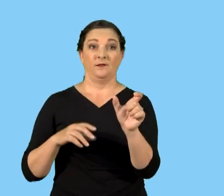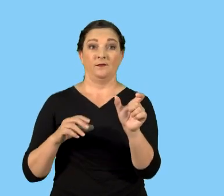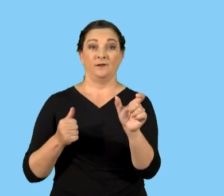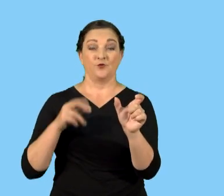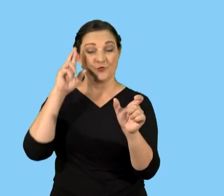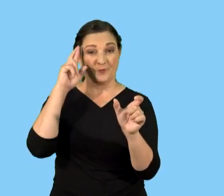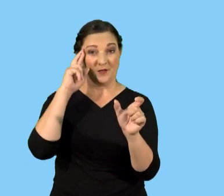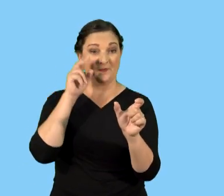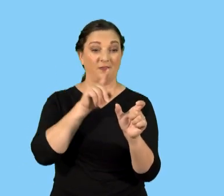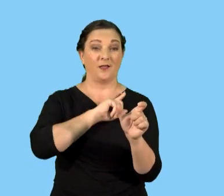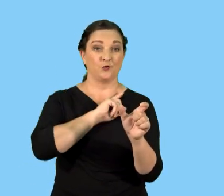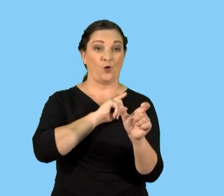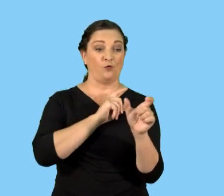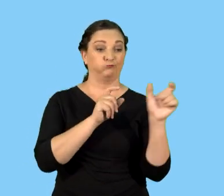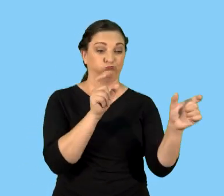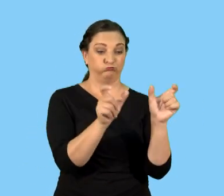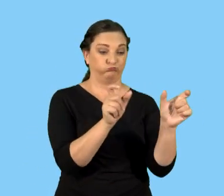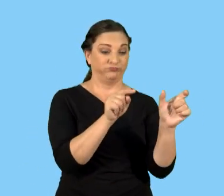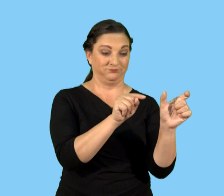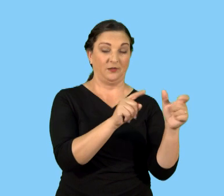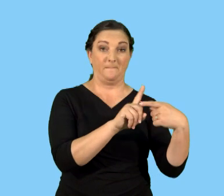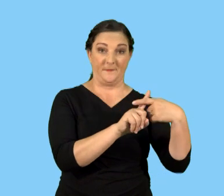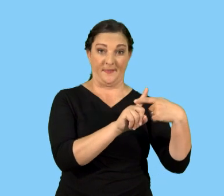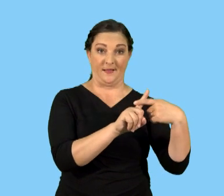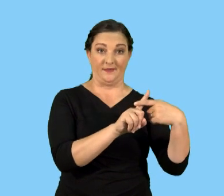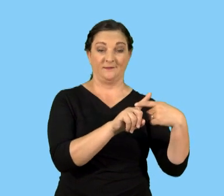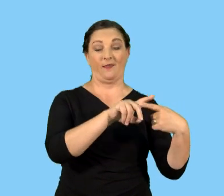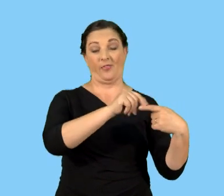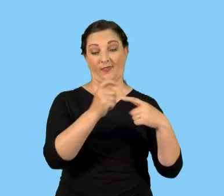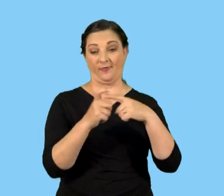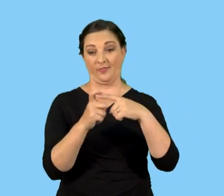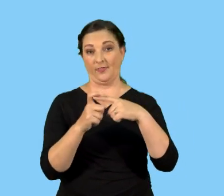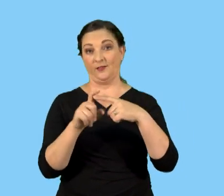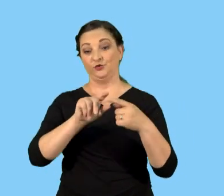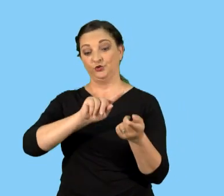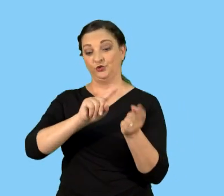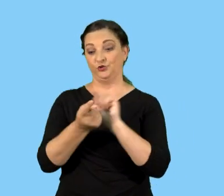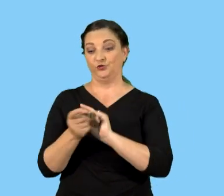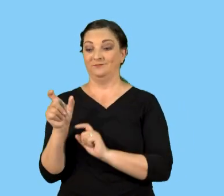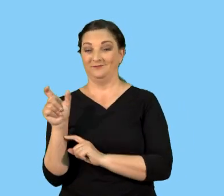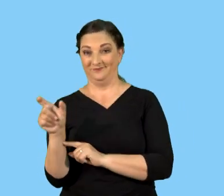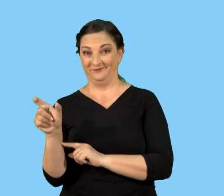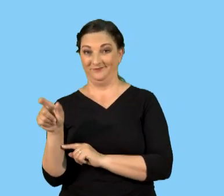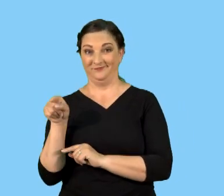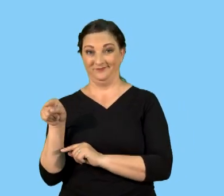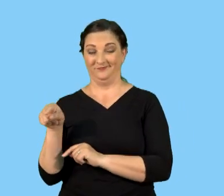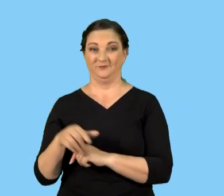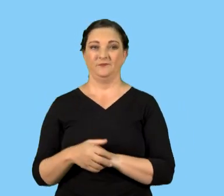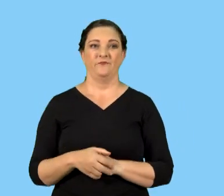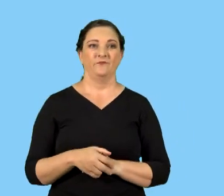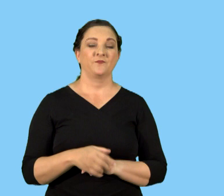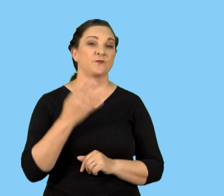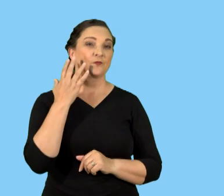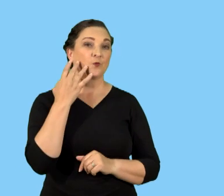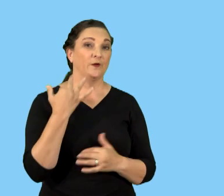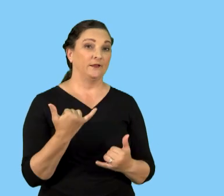to be separated by a plus sign. Then those two are going to react to form this substance. So we have iron oxide reacting